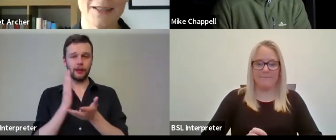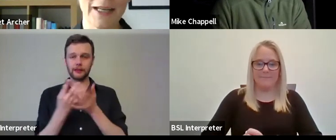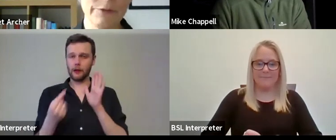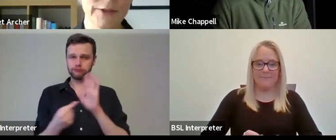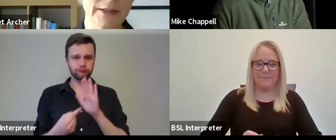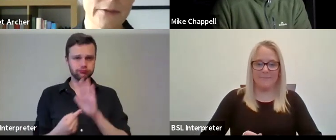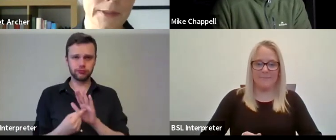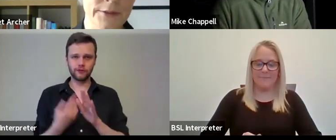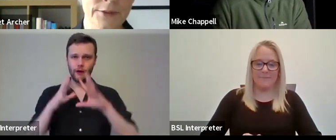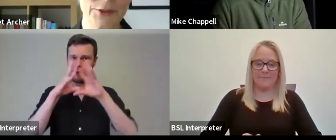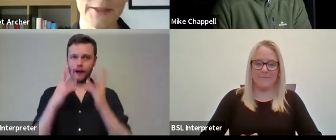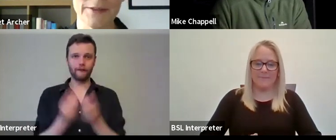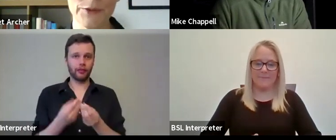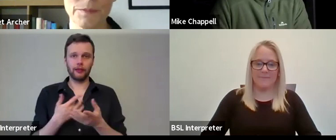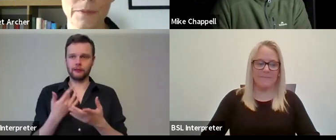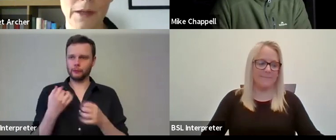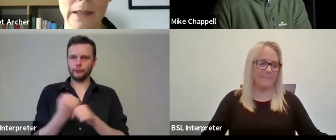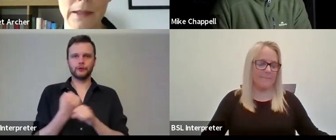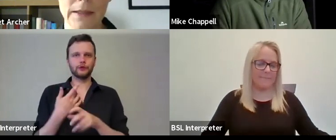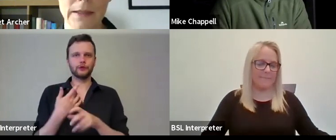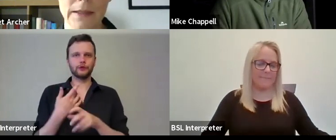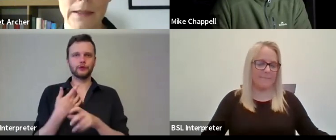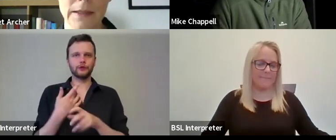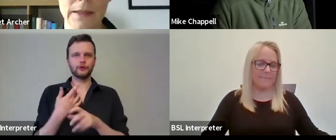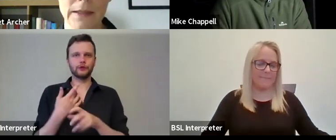fundamental to everything that everybody's doing in the room, being able to